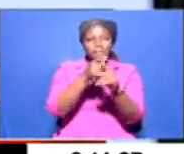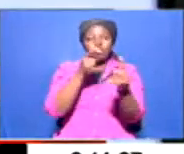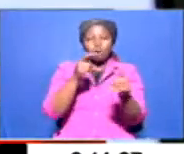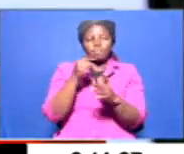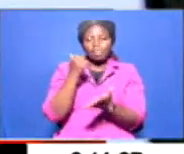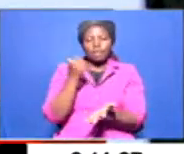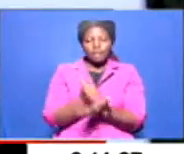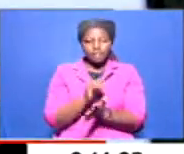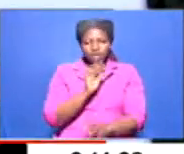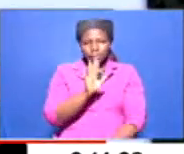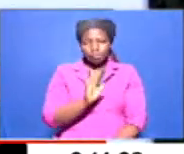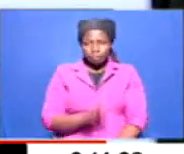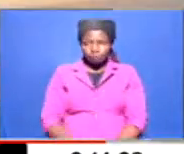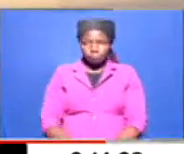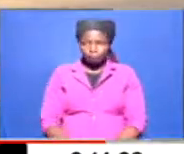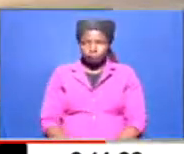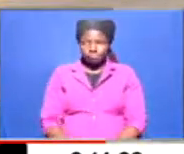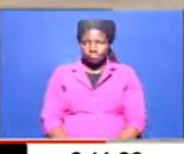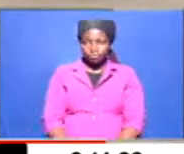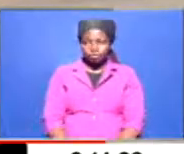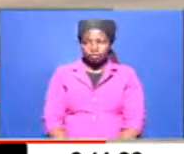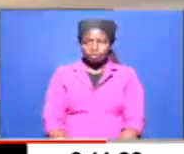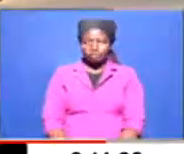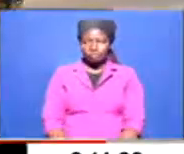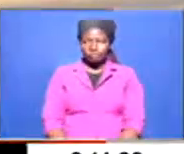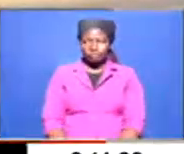for Prime Edition.